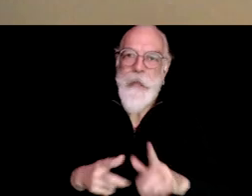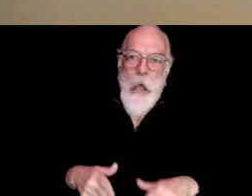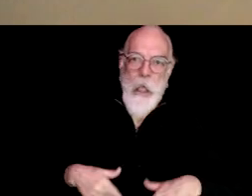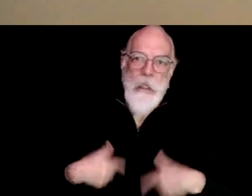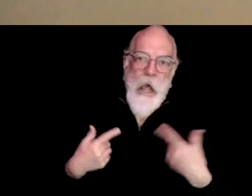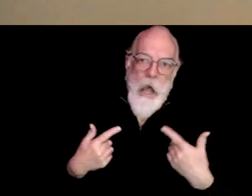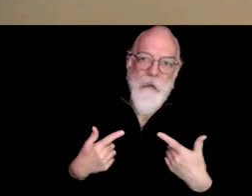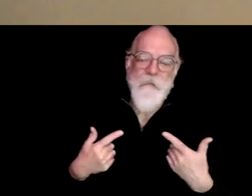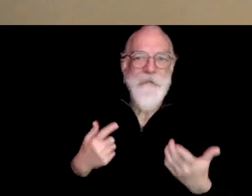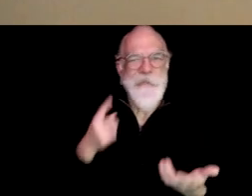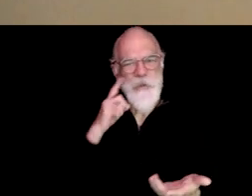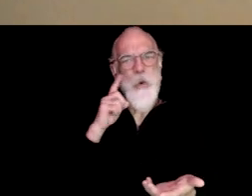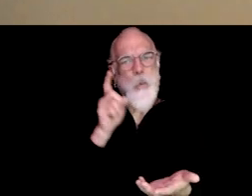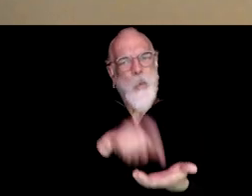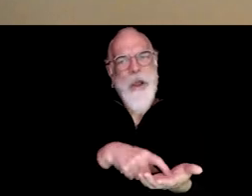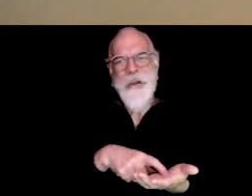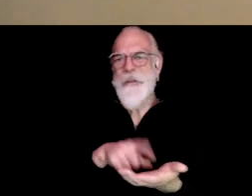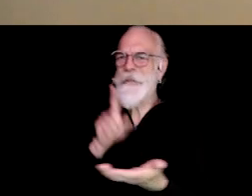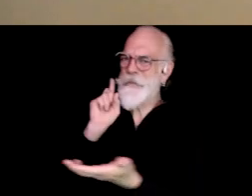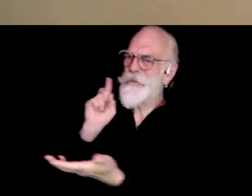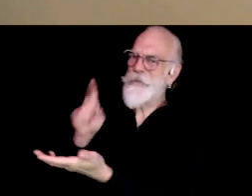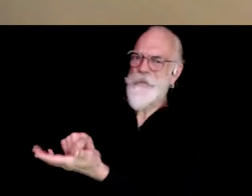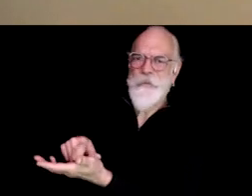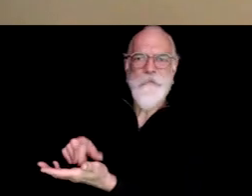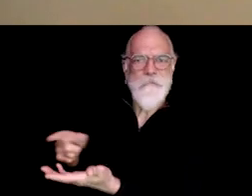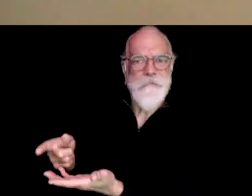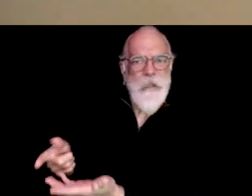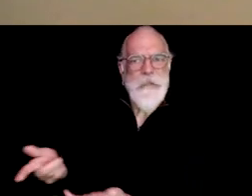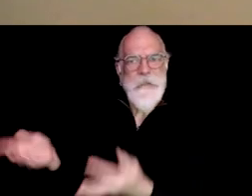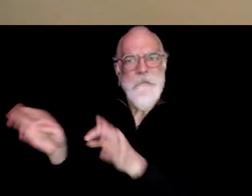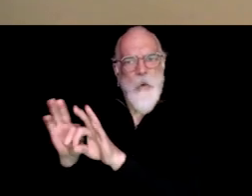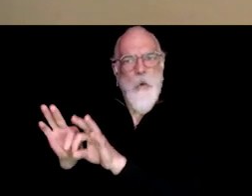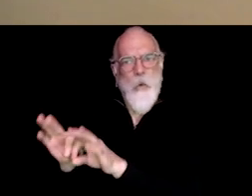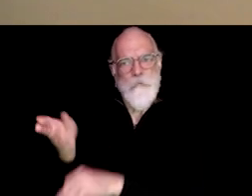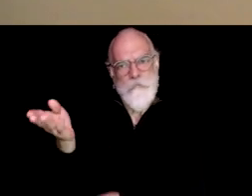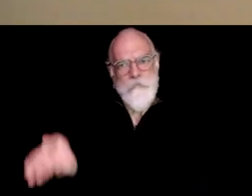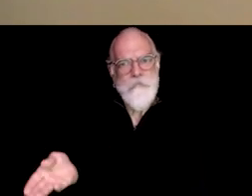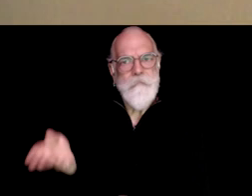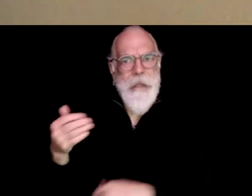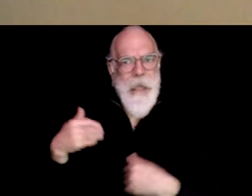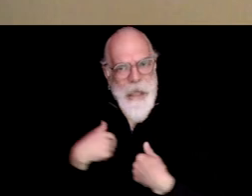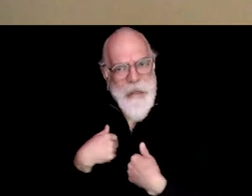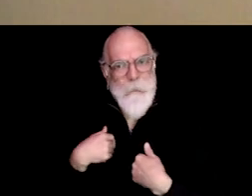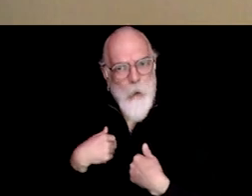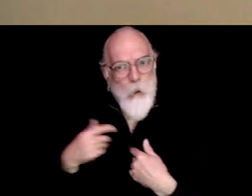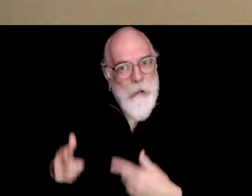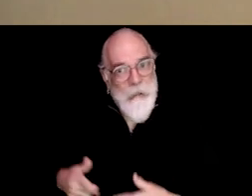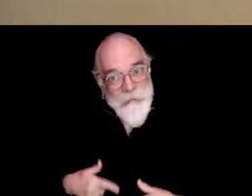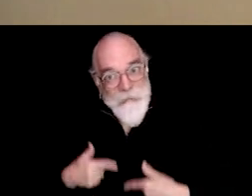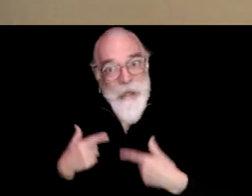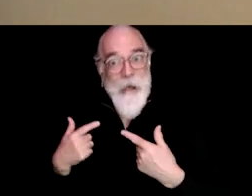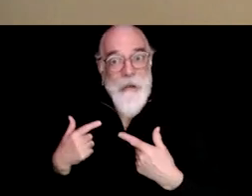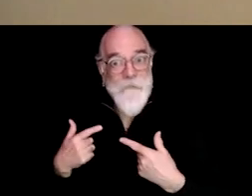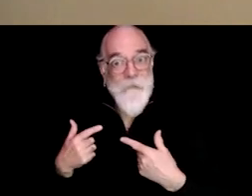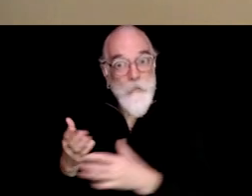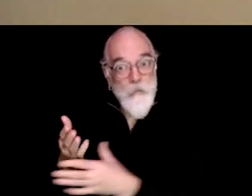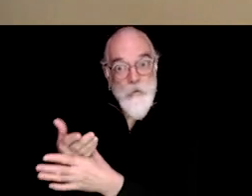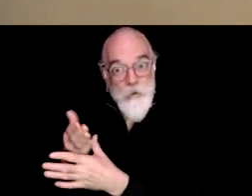And it's a recognition of the significance and life of the animal. That